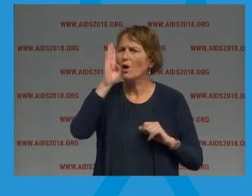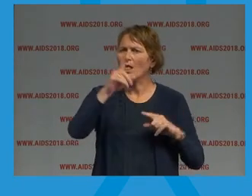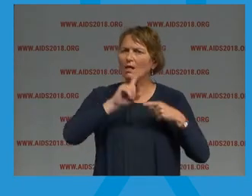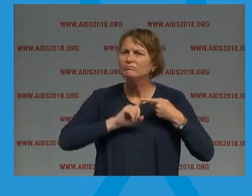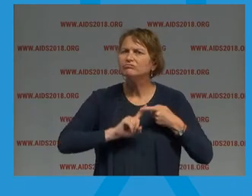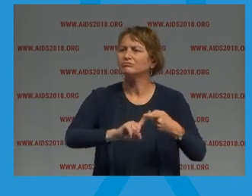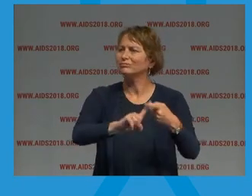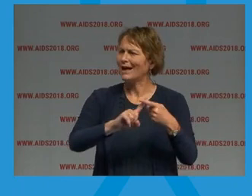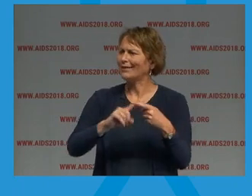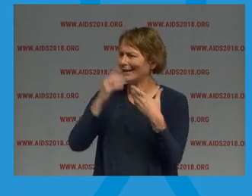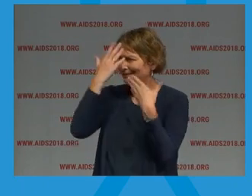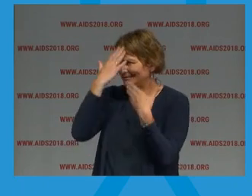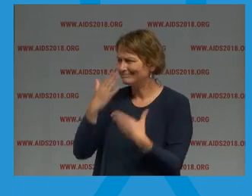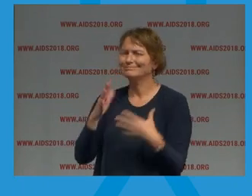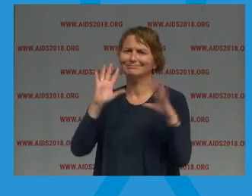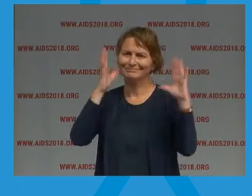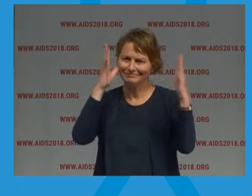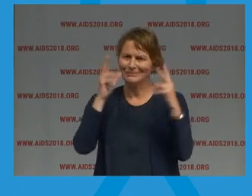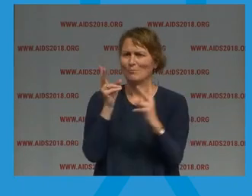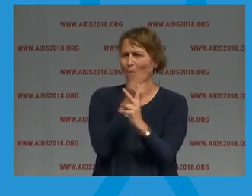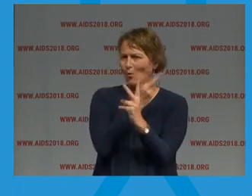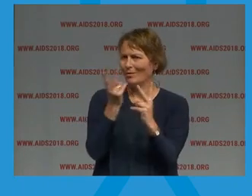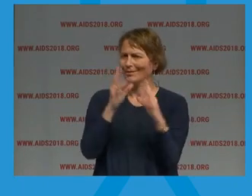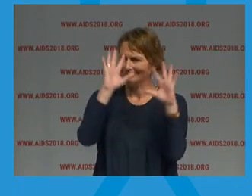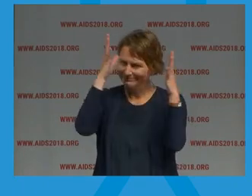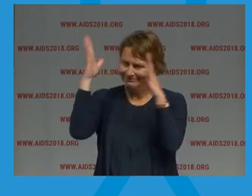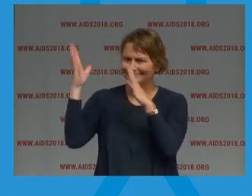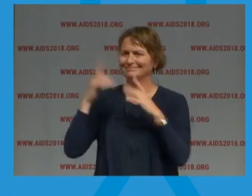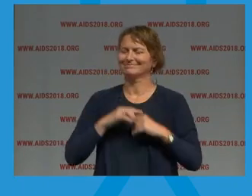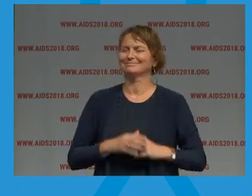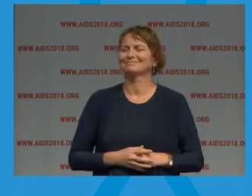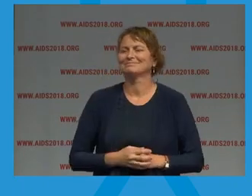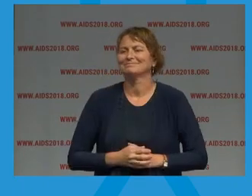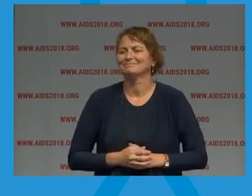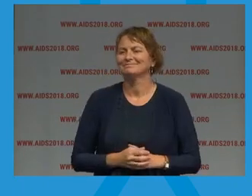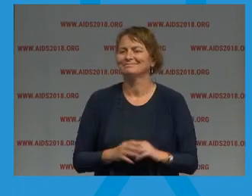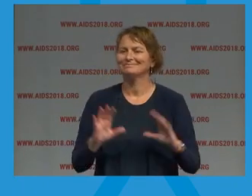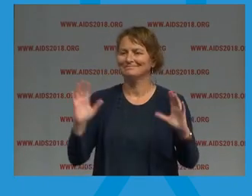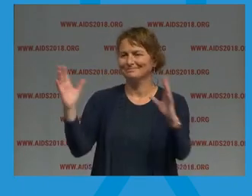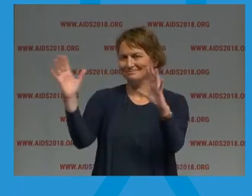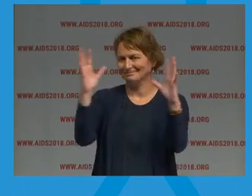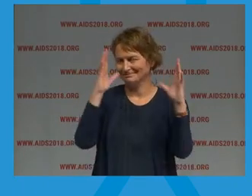here should acknowledge that and commend you for it.